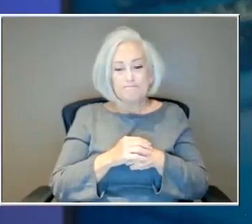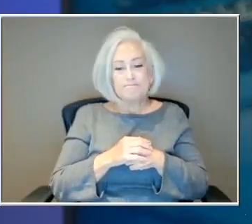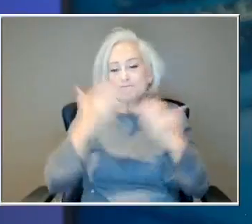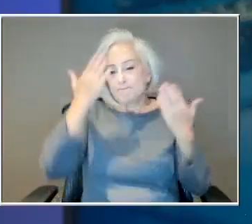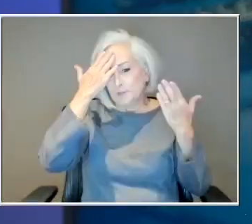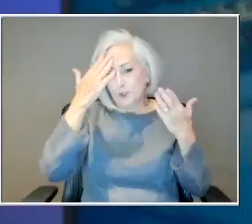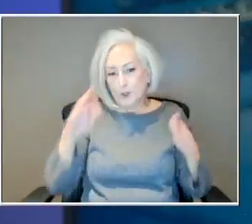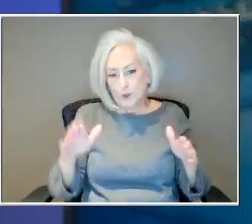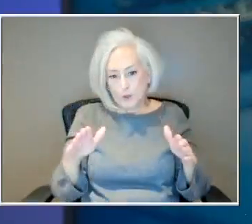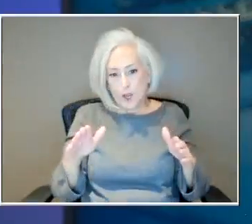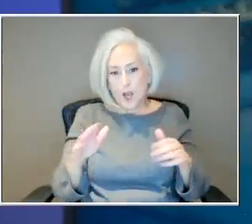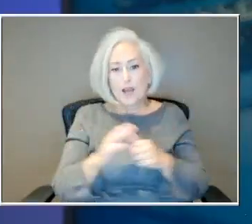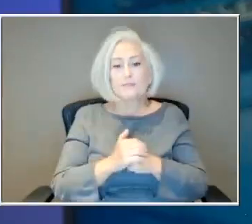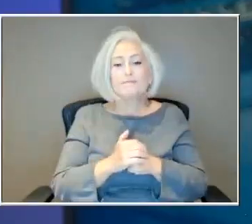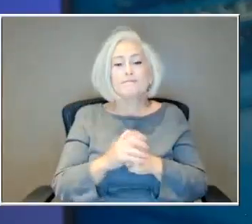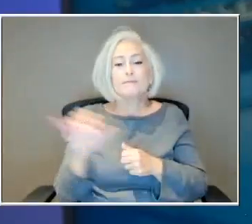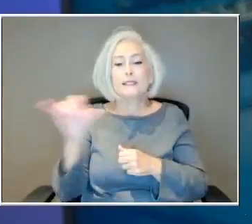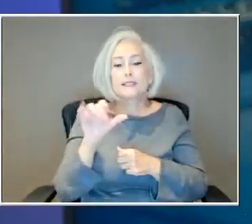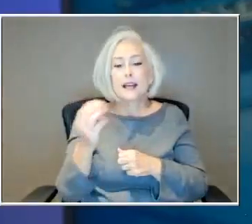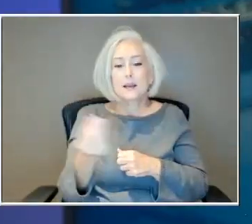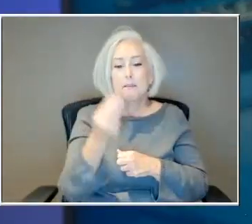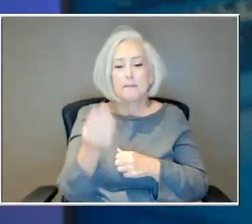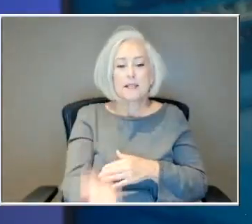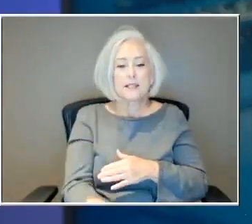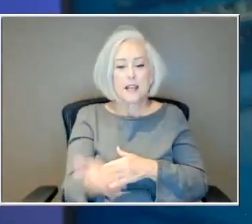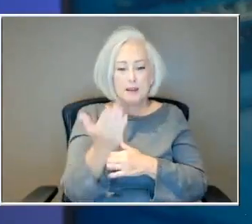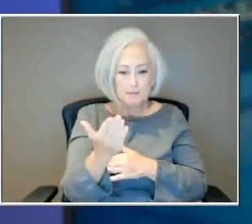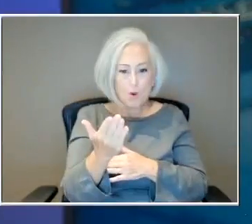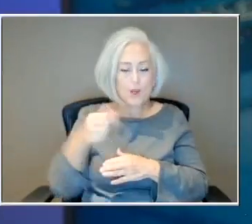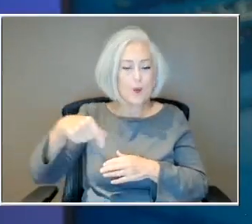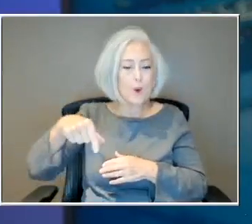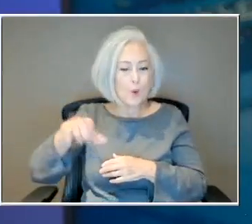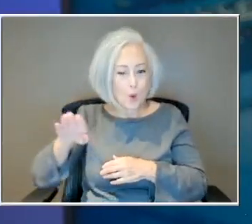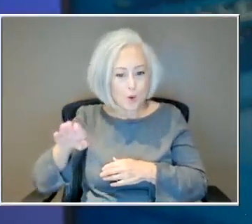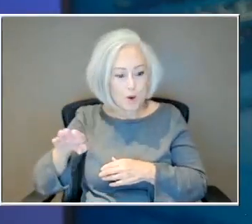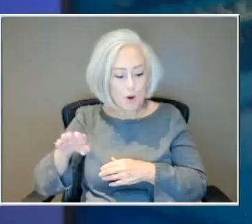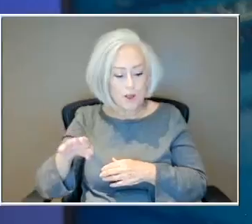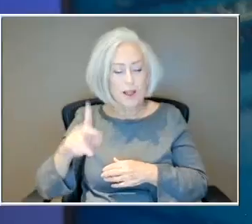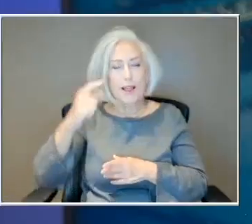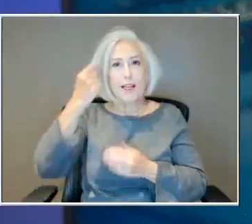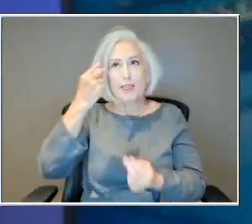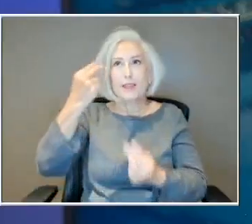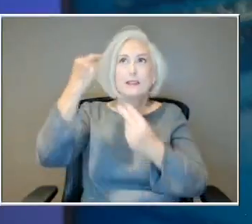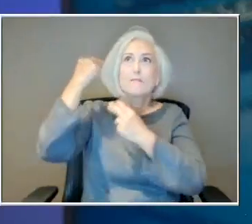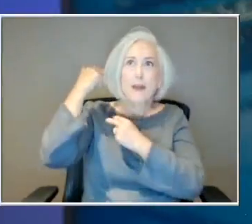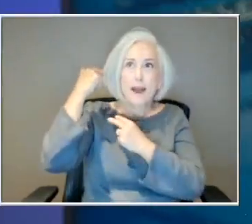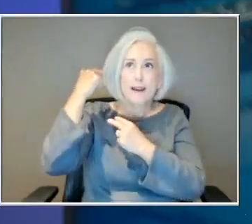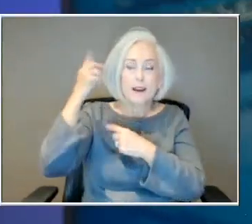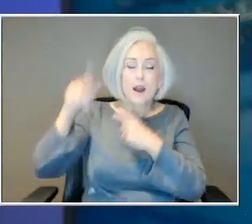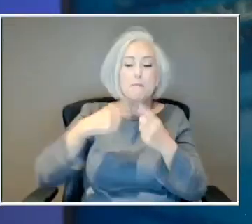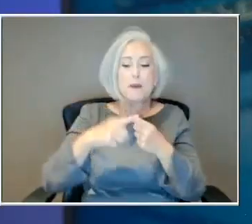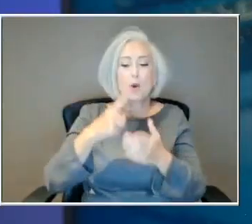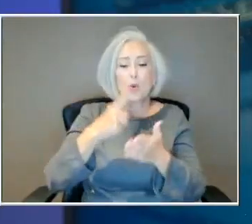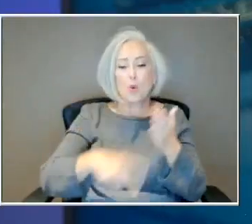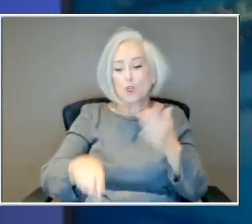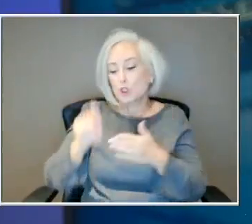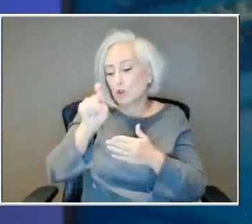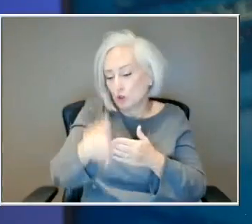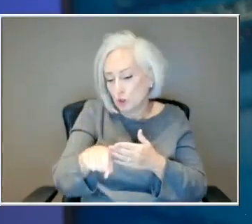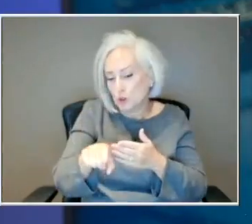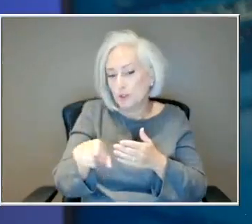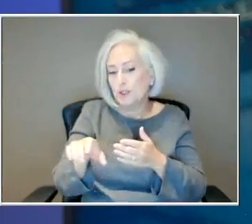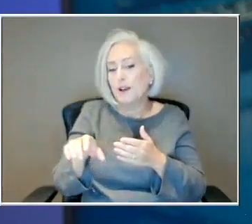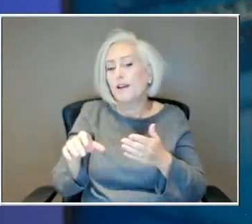morning quarterback situation, right? Like, we should have done that. So there's typically an excessive amount of candy all over the